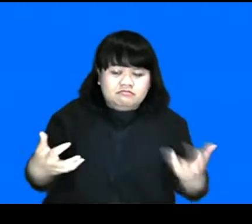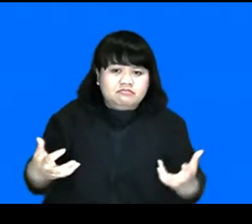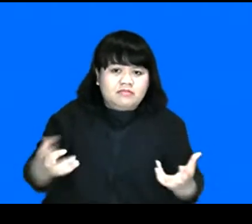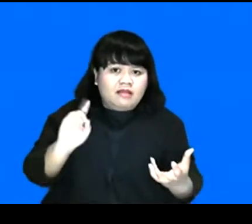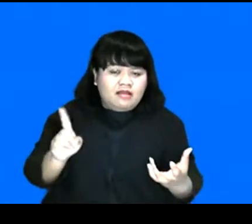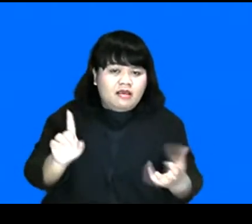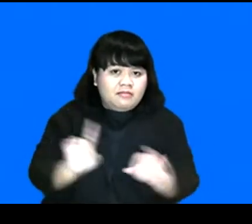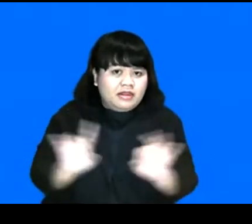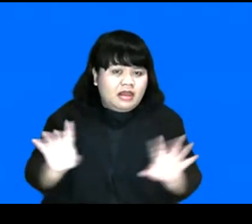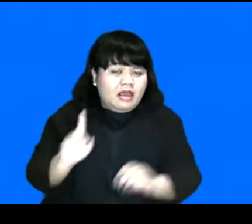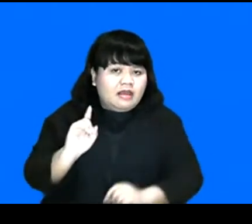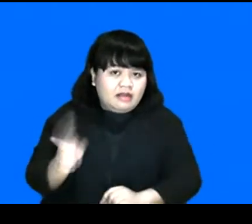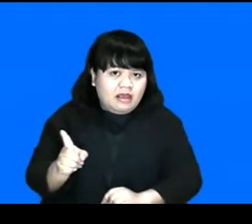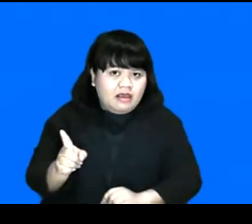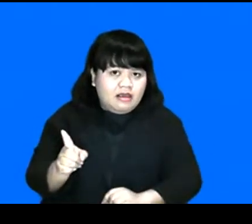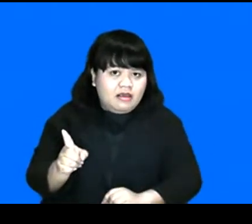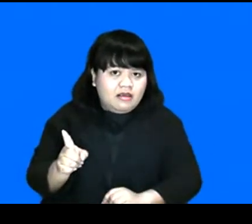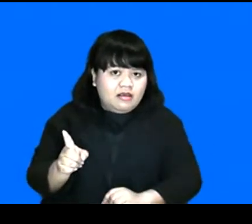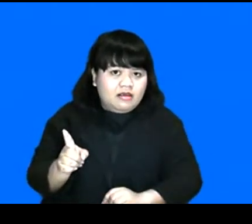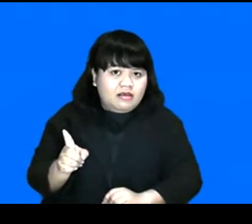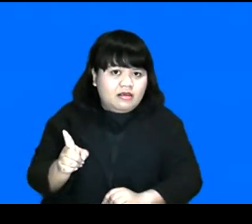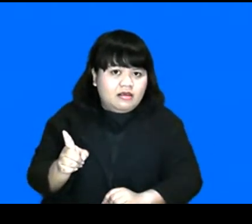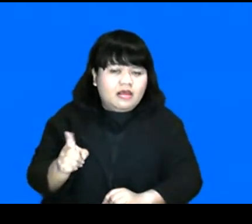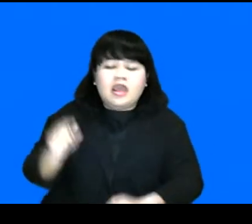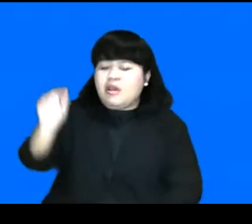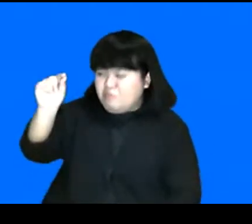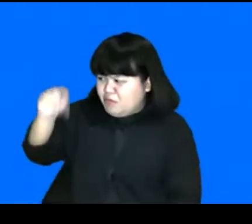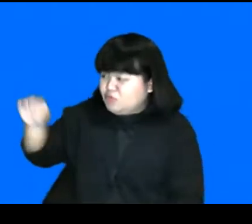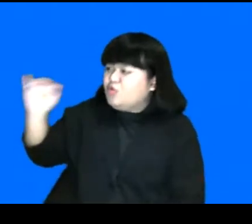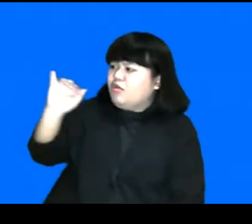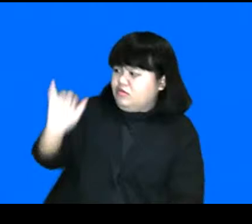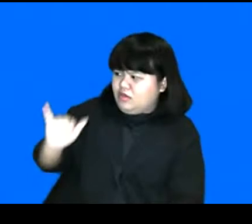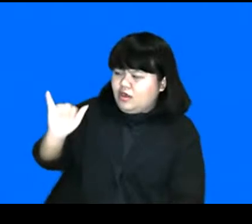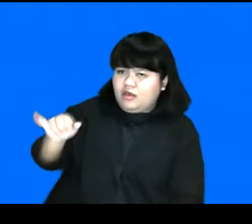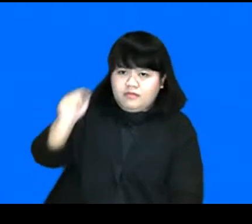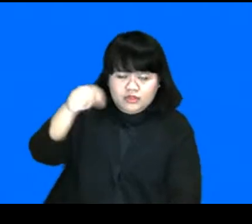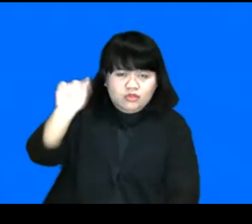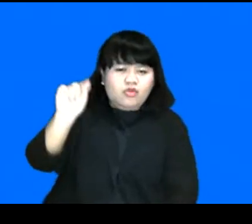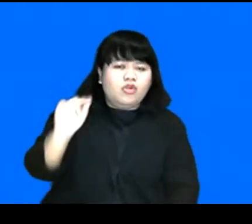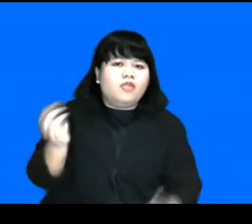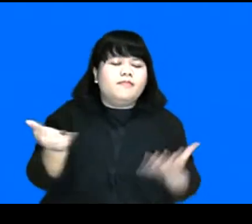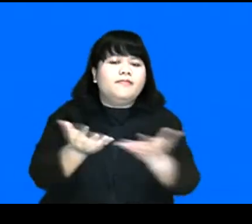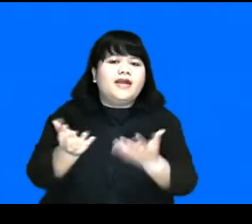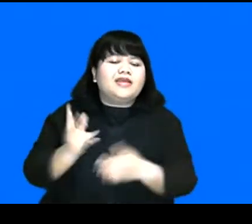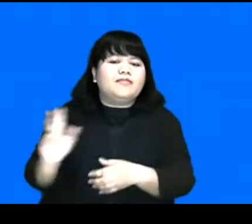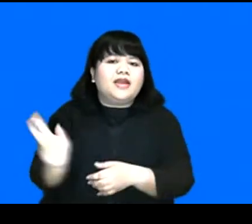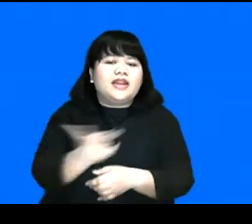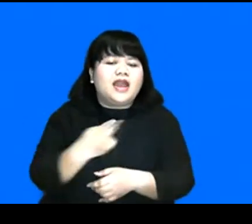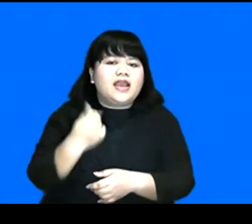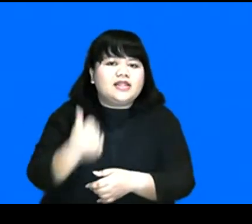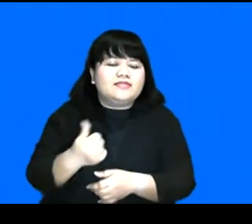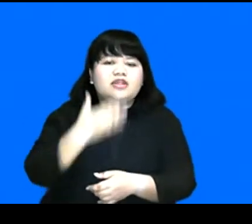Exactly. It's just exacerbated our existing problems, our existing issues. We were